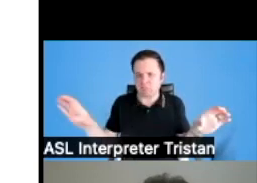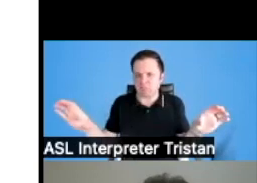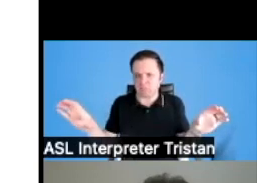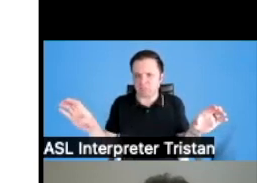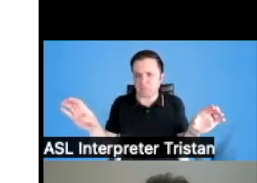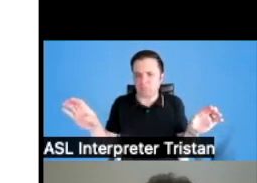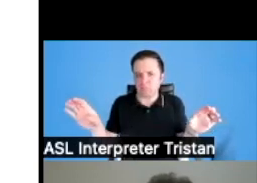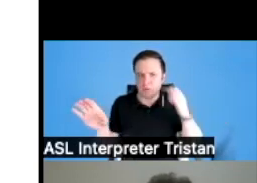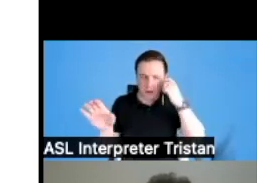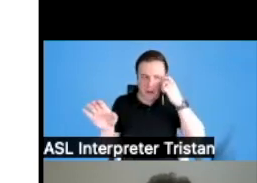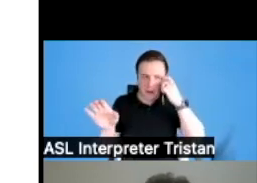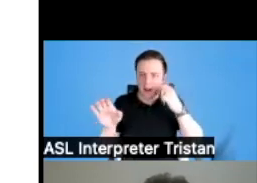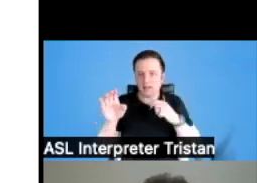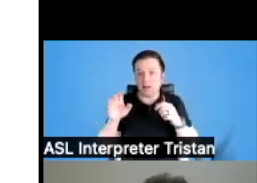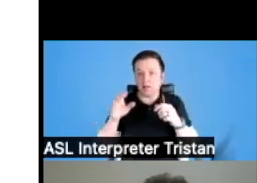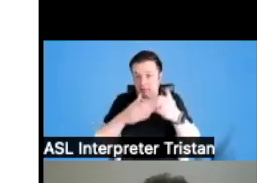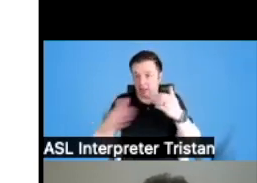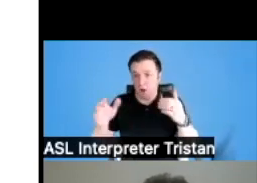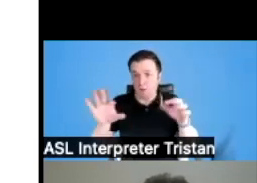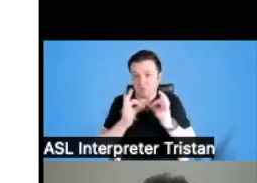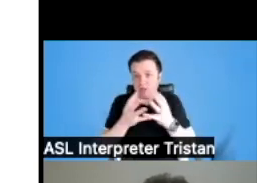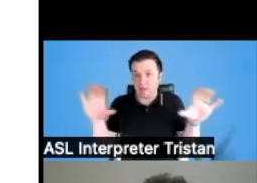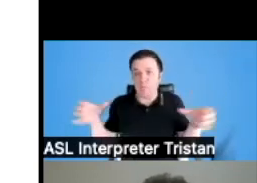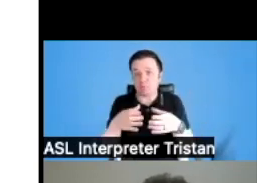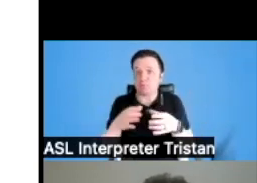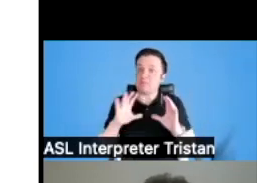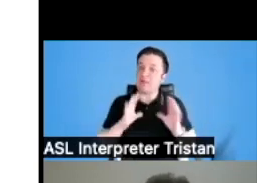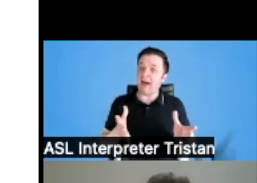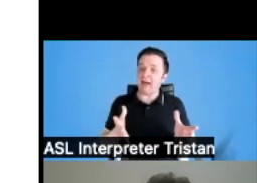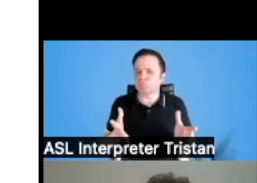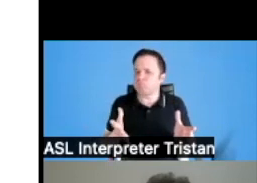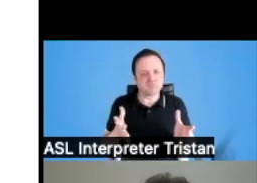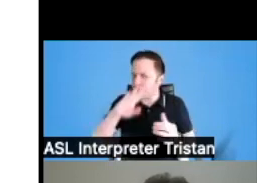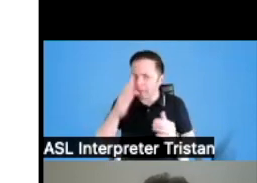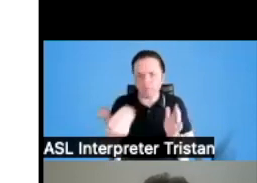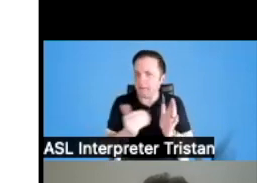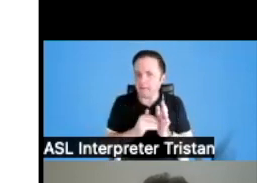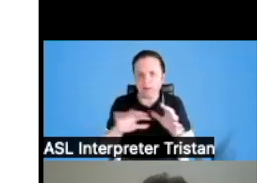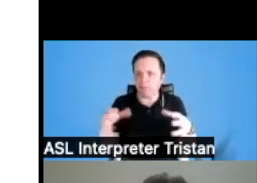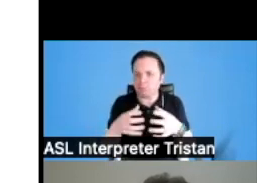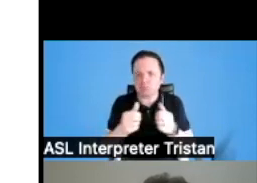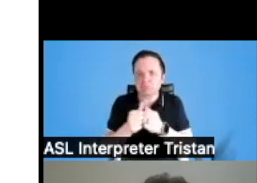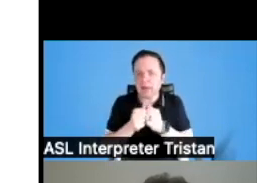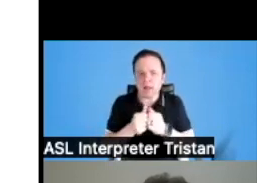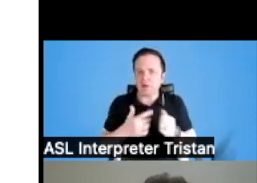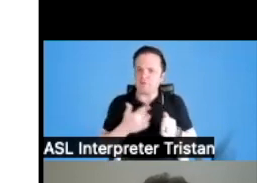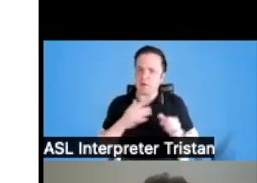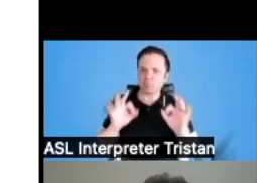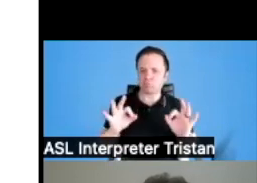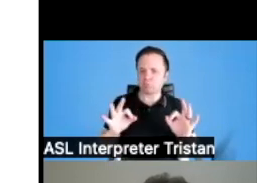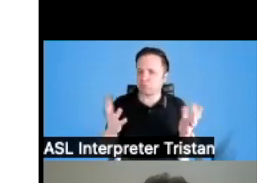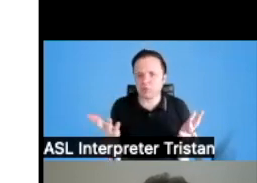that they never recovered from. So they didn't really have anyone now in terms of family to support them. And then less frequently,